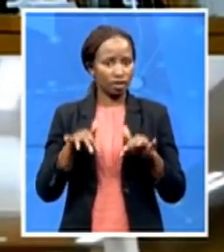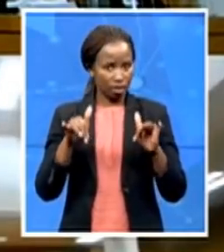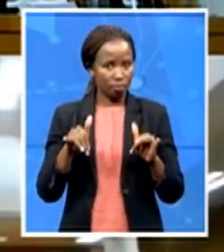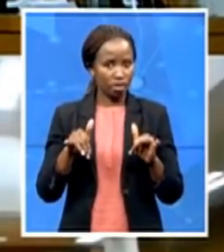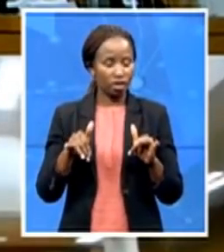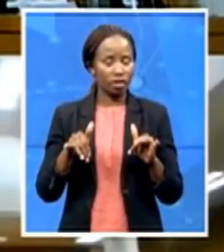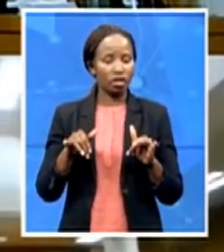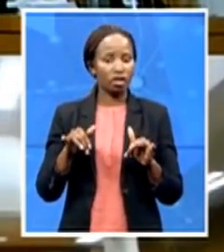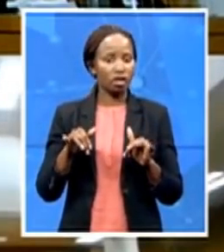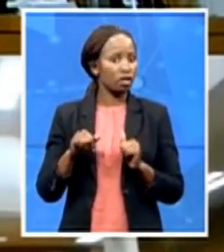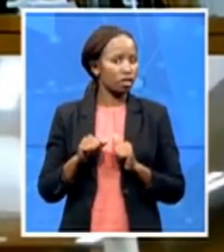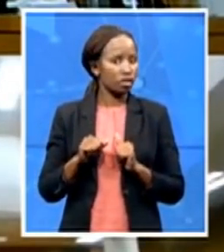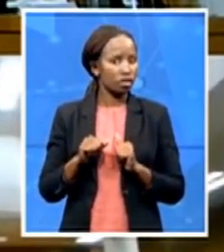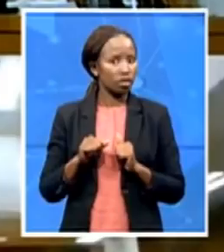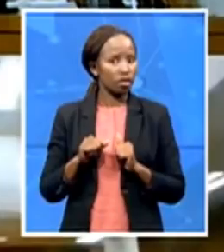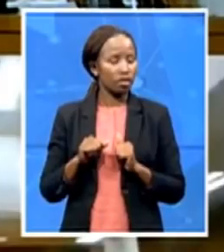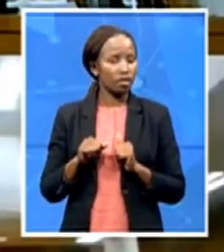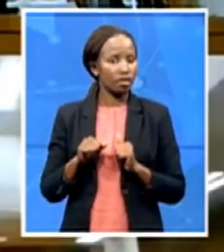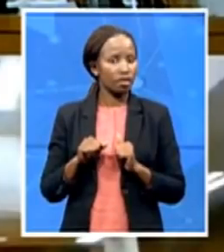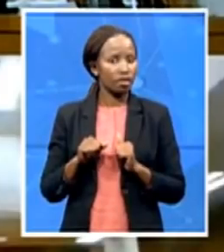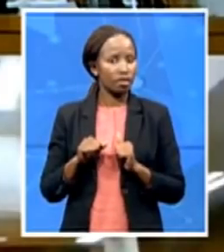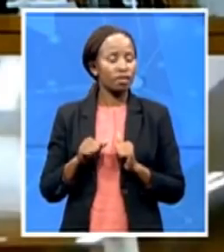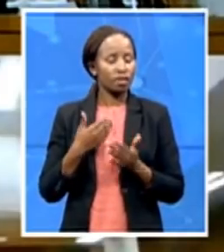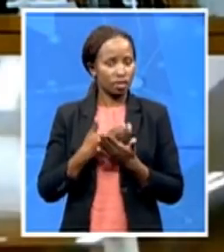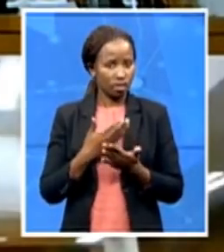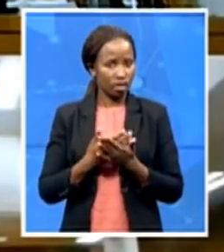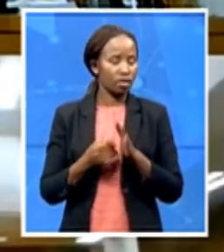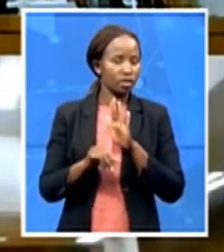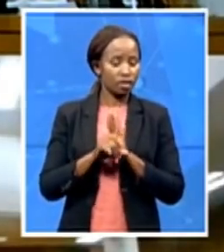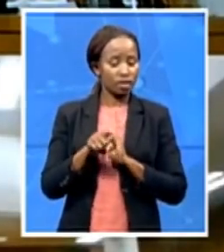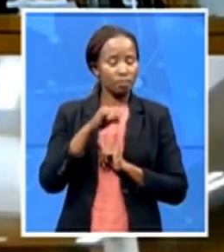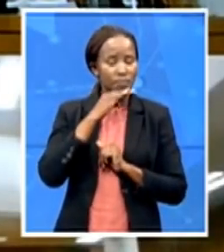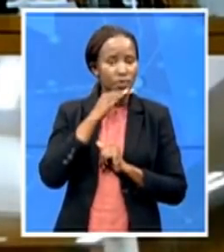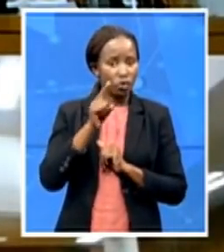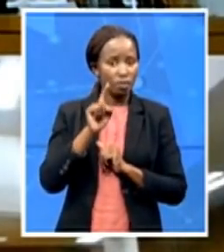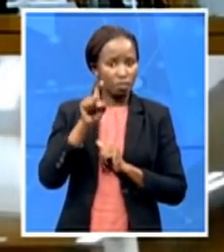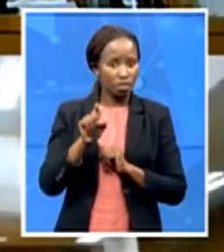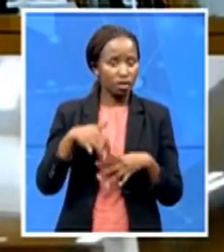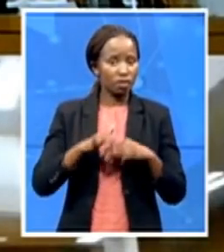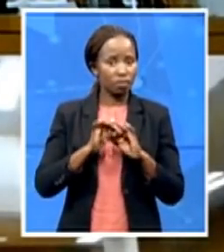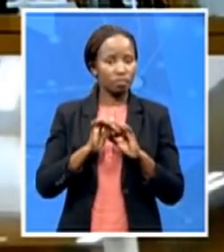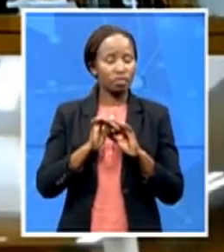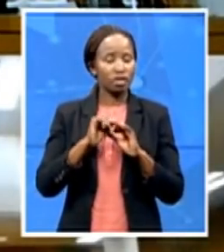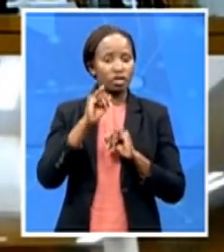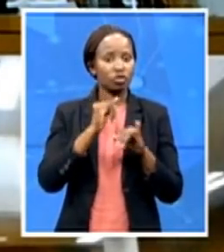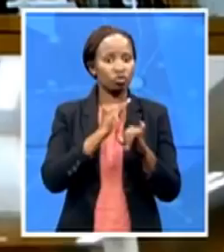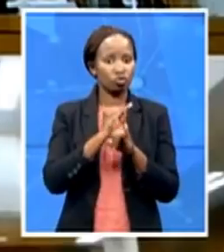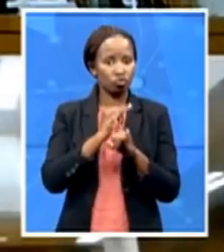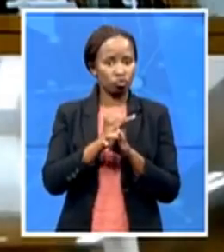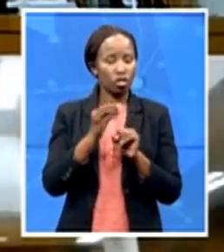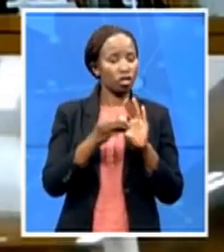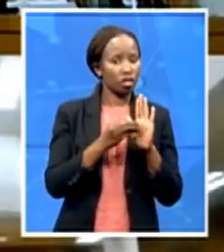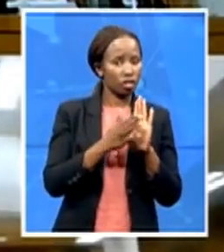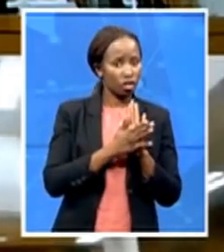entitled to determine them. This means there must be an institutional predetermination of what a serious violation of the Constitution or the